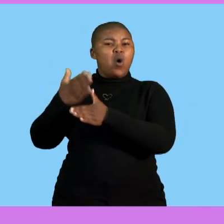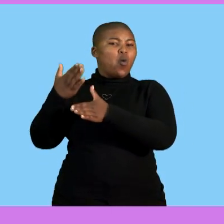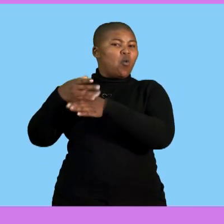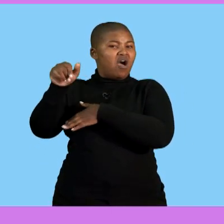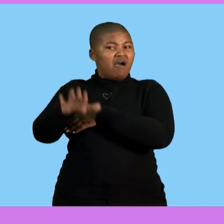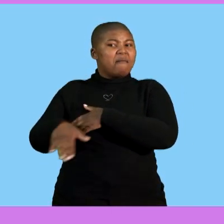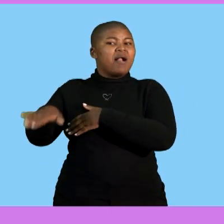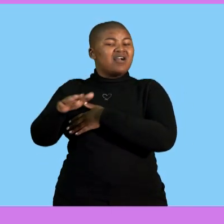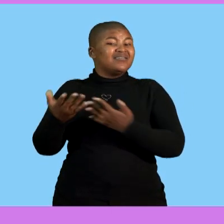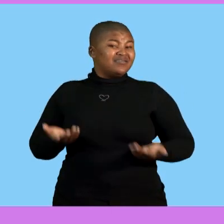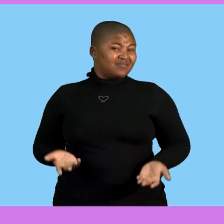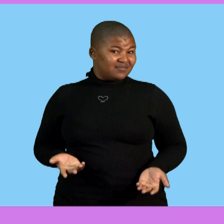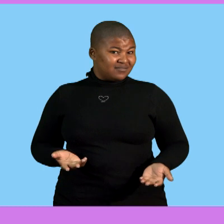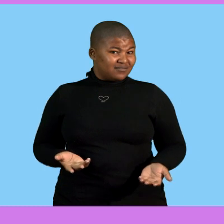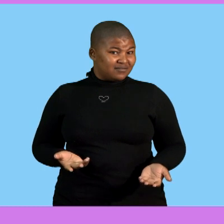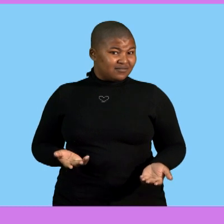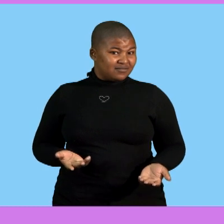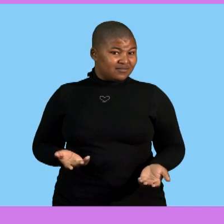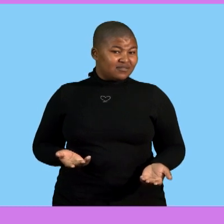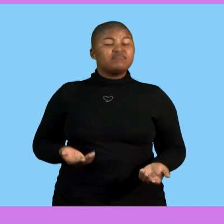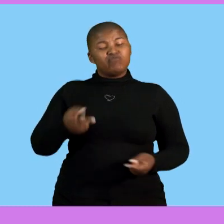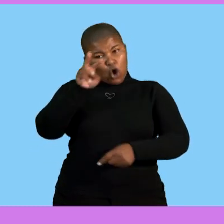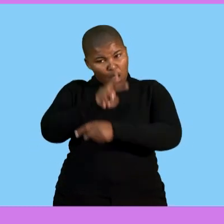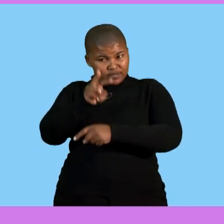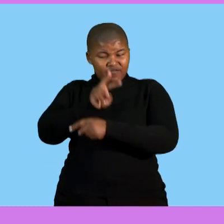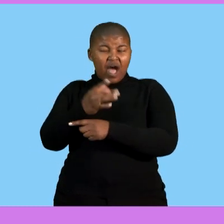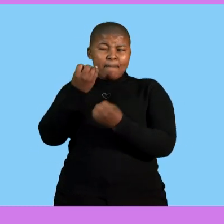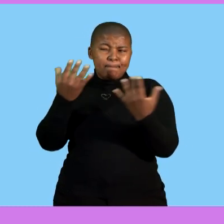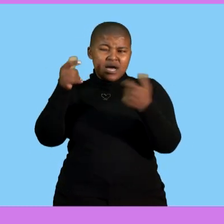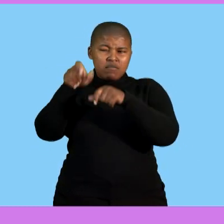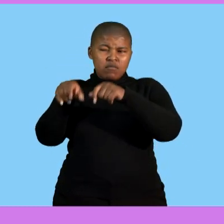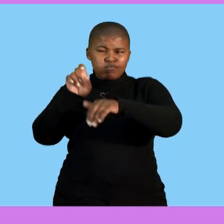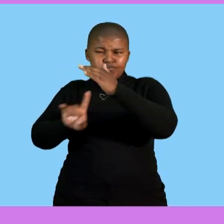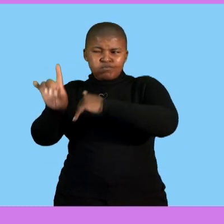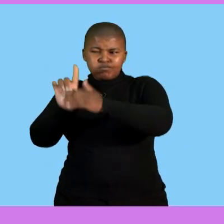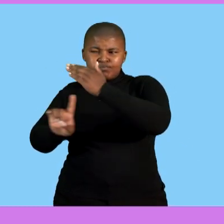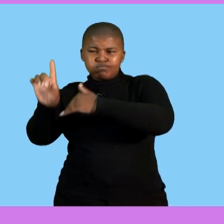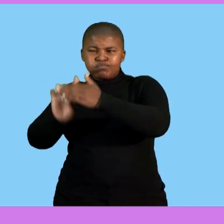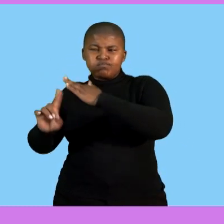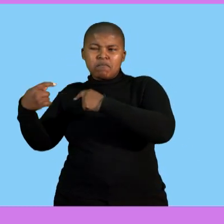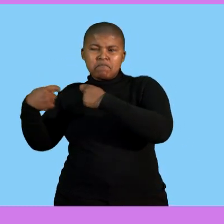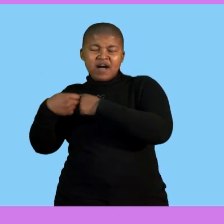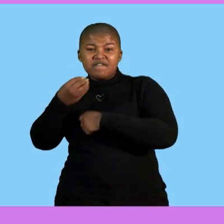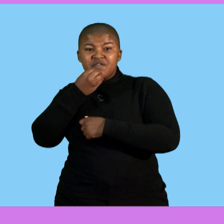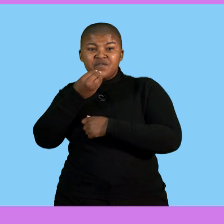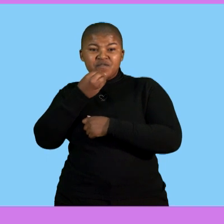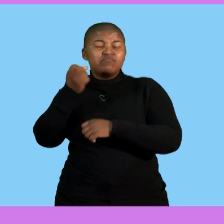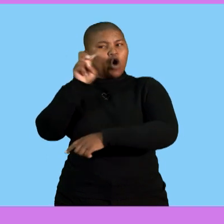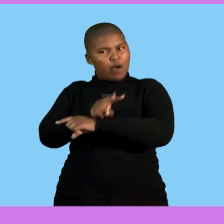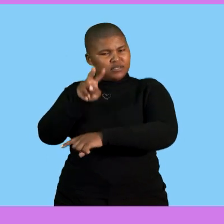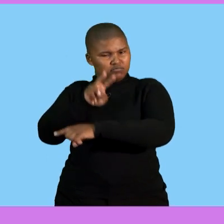cafeteria. Now this can also be observation. The instrument that can be used can